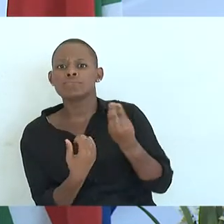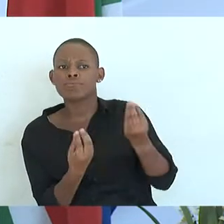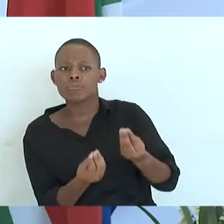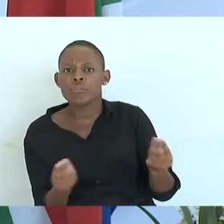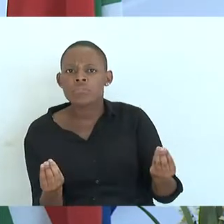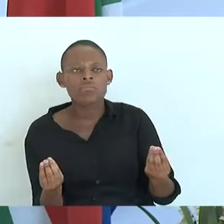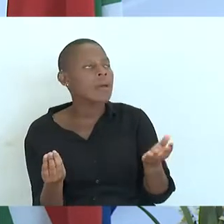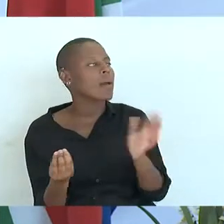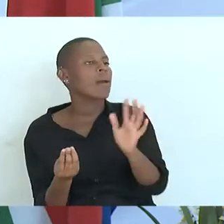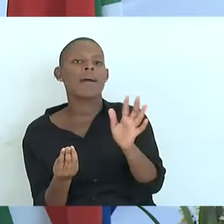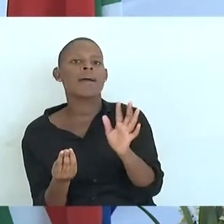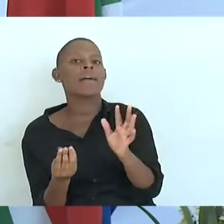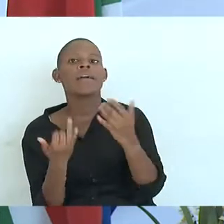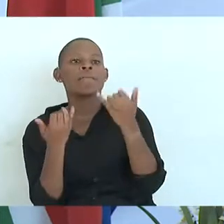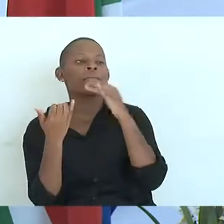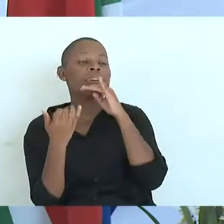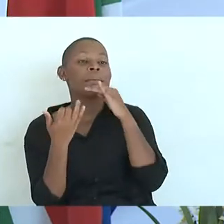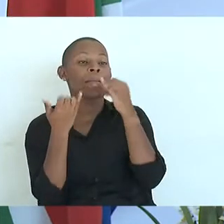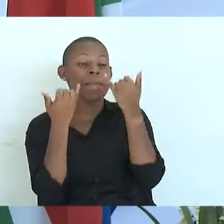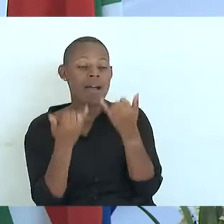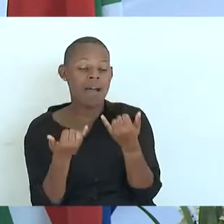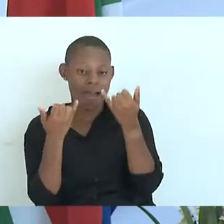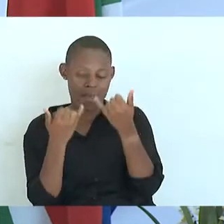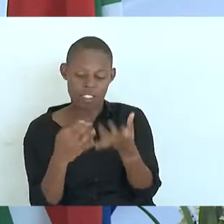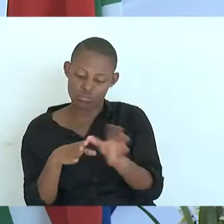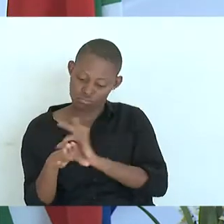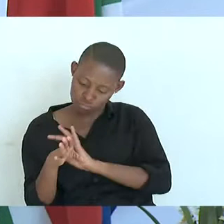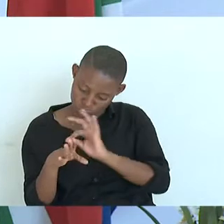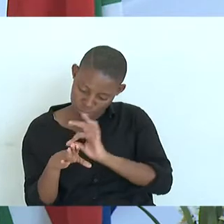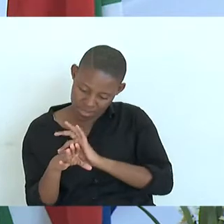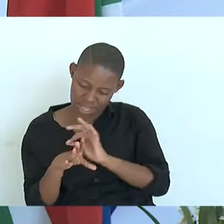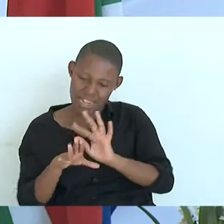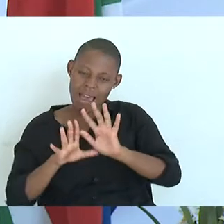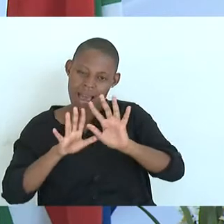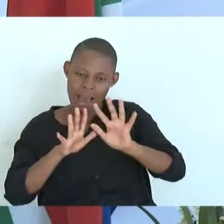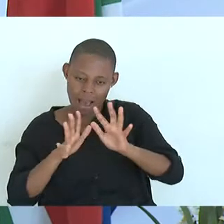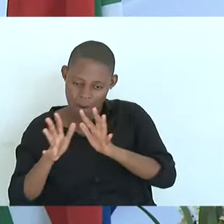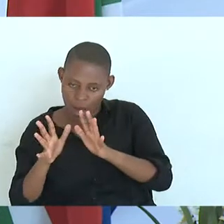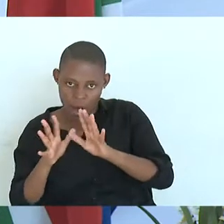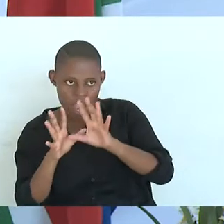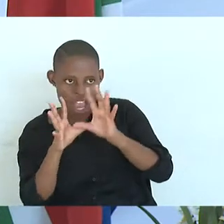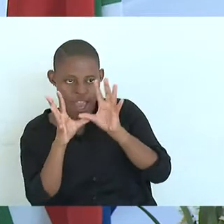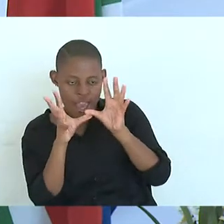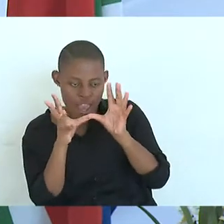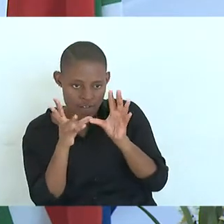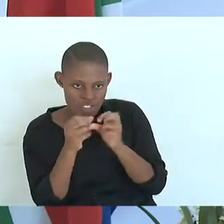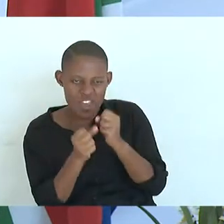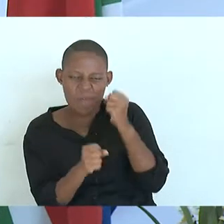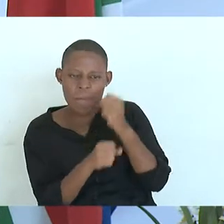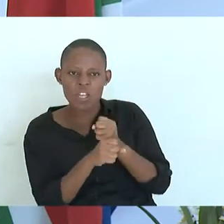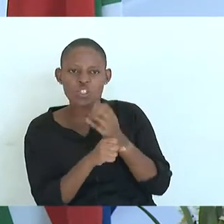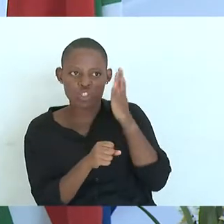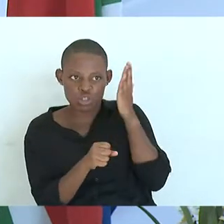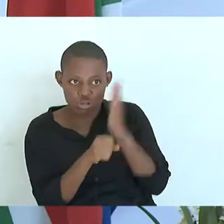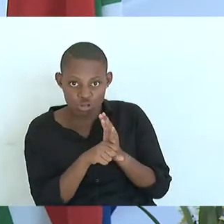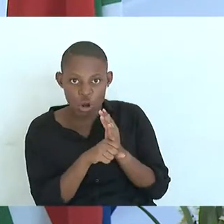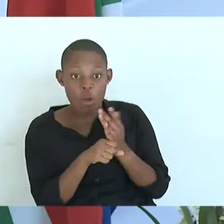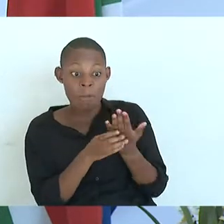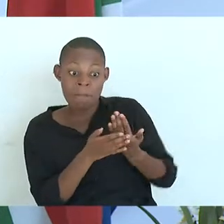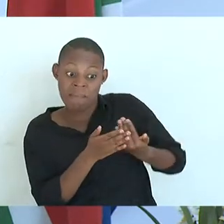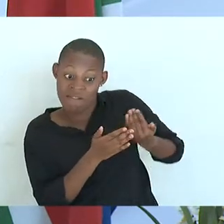and women? We want the design itself to ensure that. So we agree with